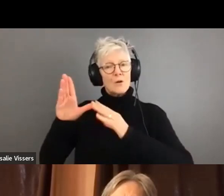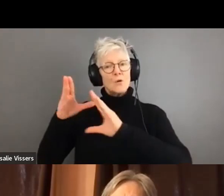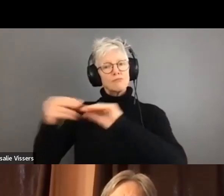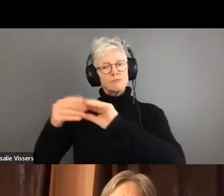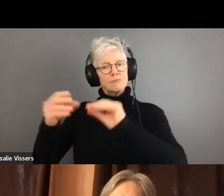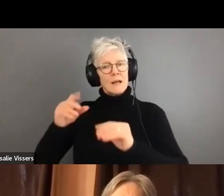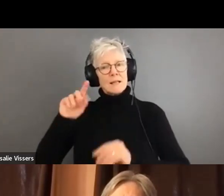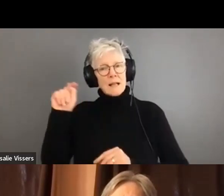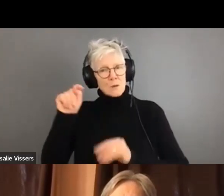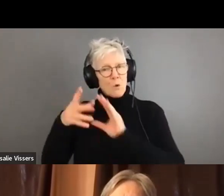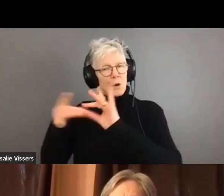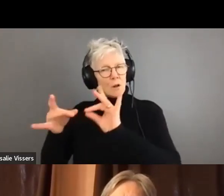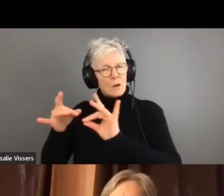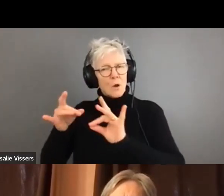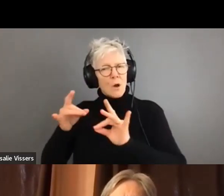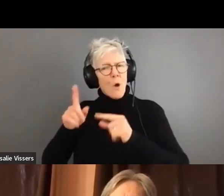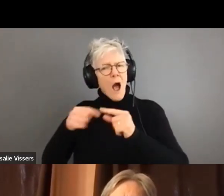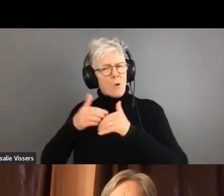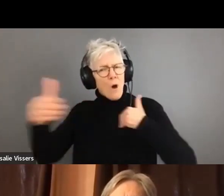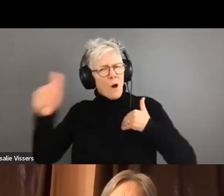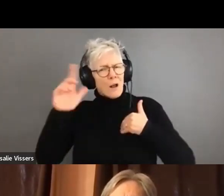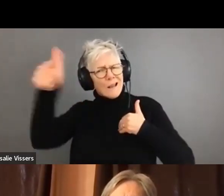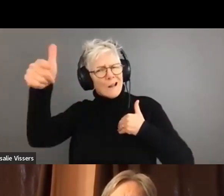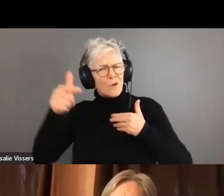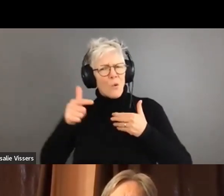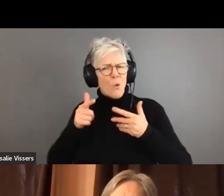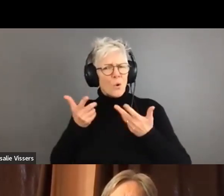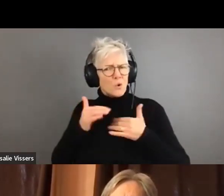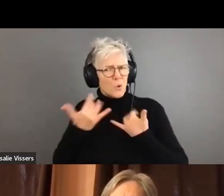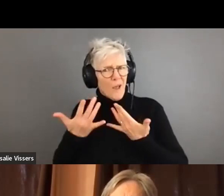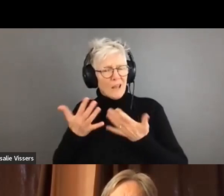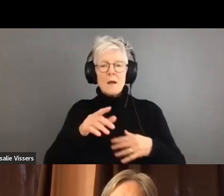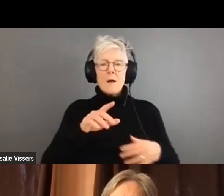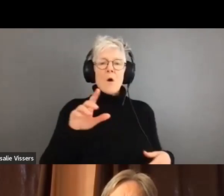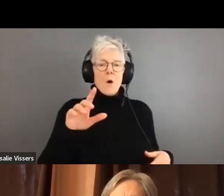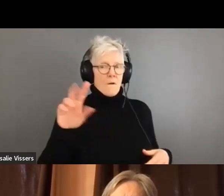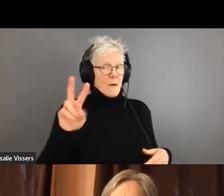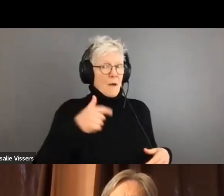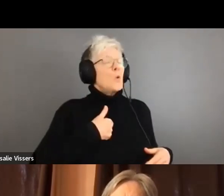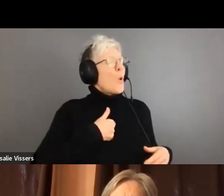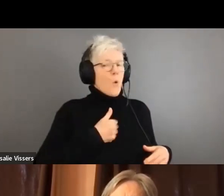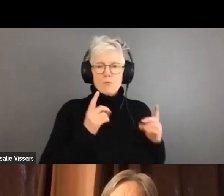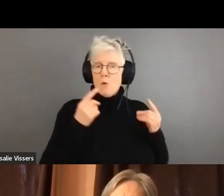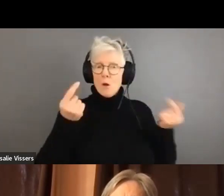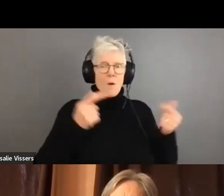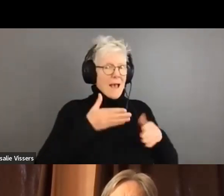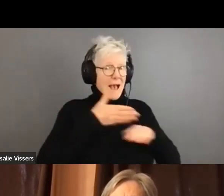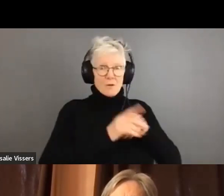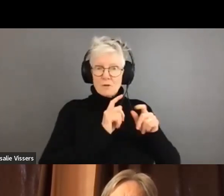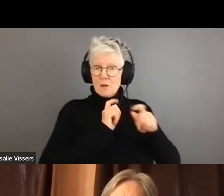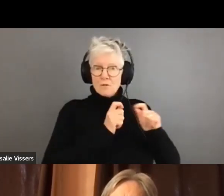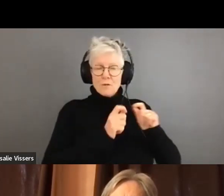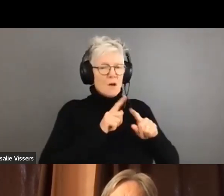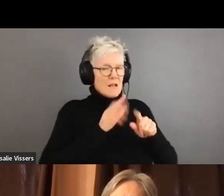do it right after I ask them. And I have a template. So if they say yes, I have the template. I